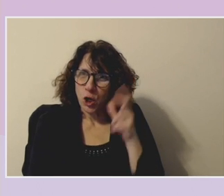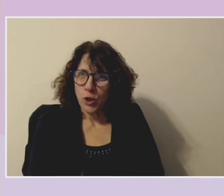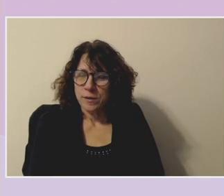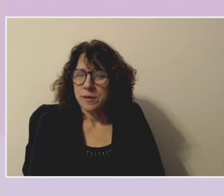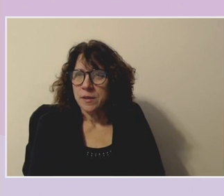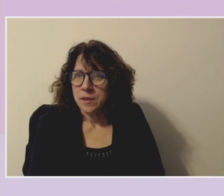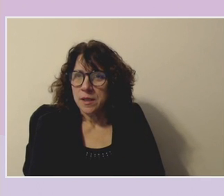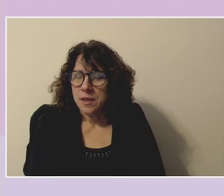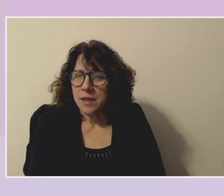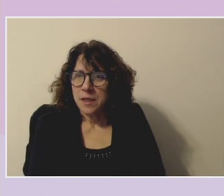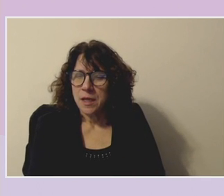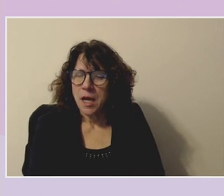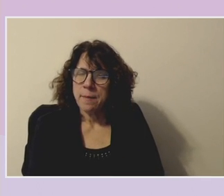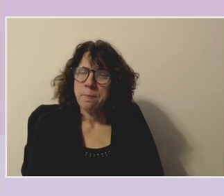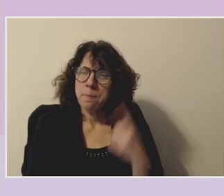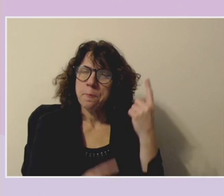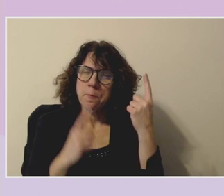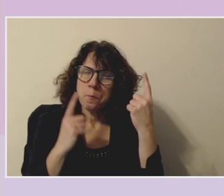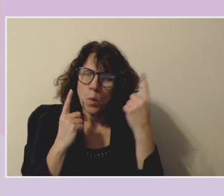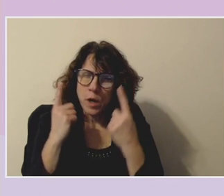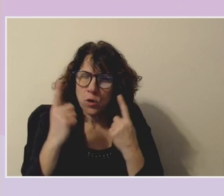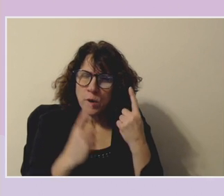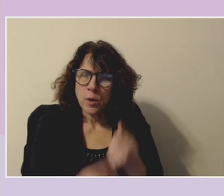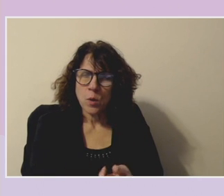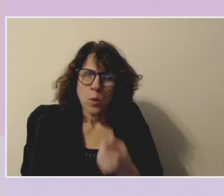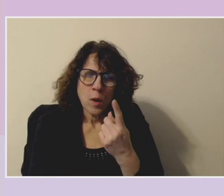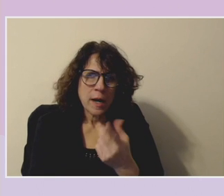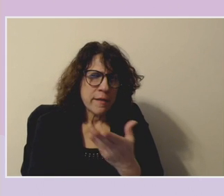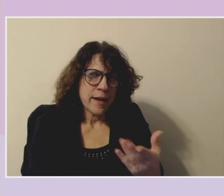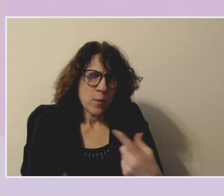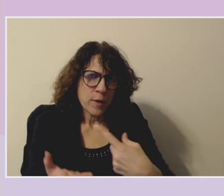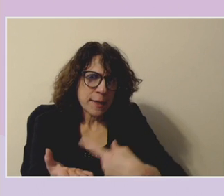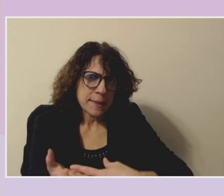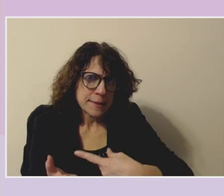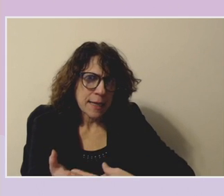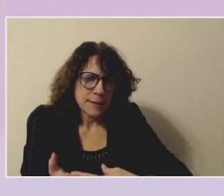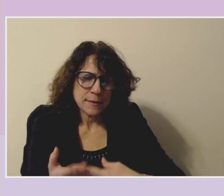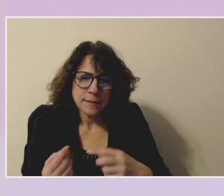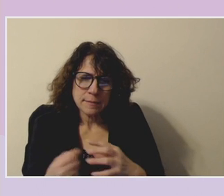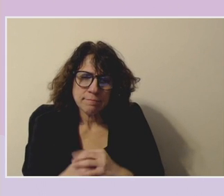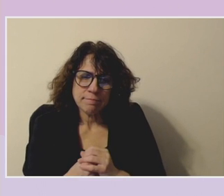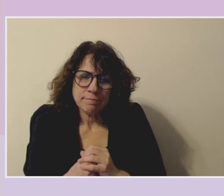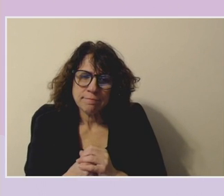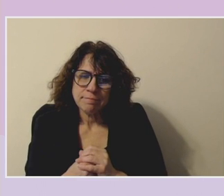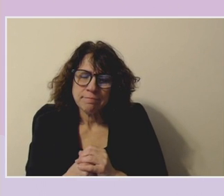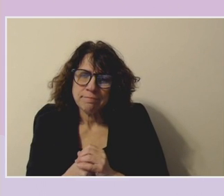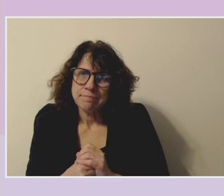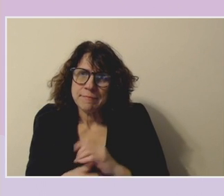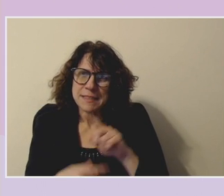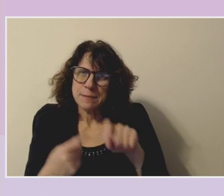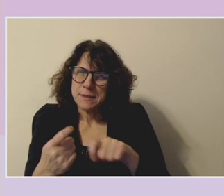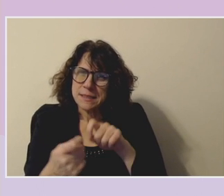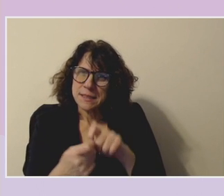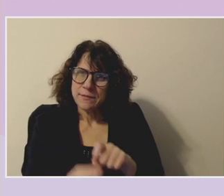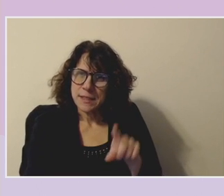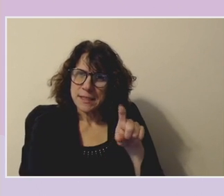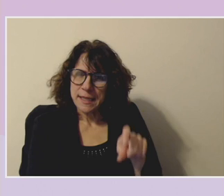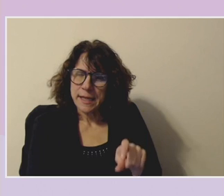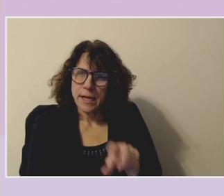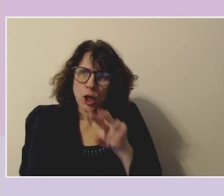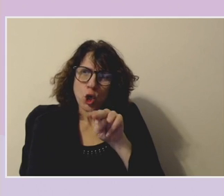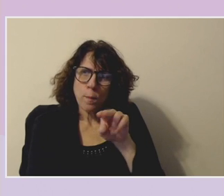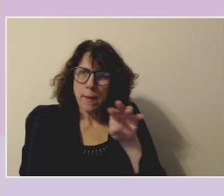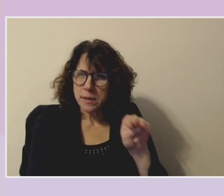And I'm wondering, one of the things we talked a little bit about was the particular need in New Mexico to